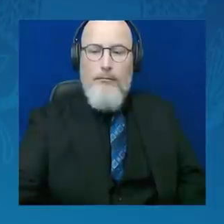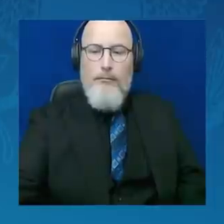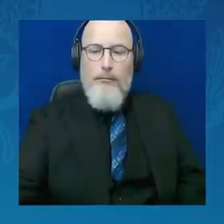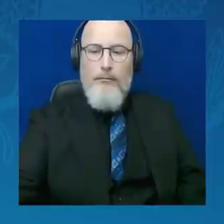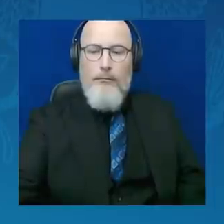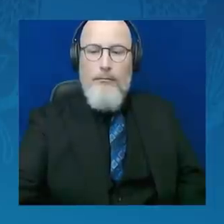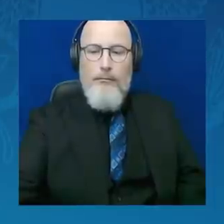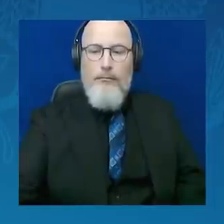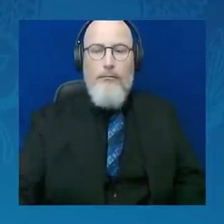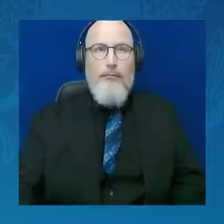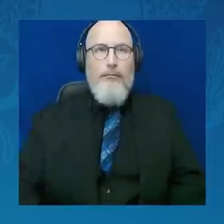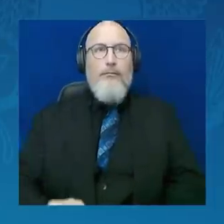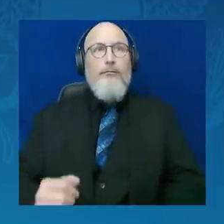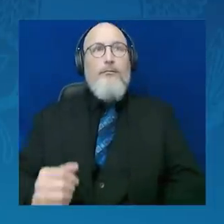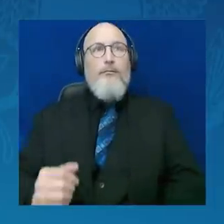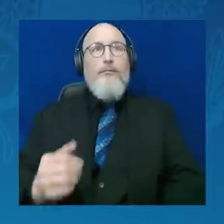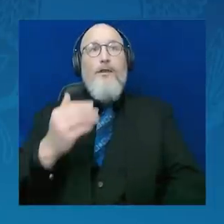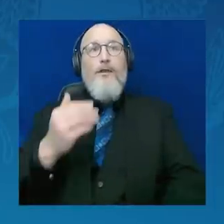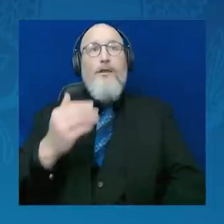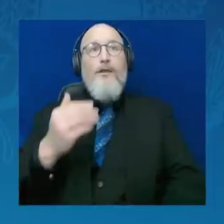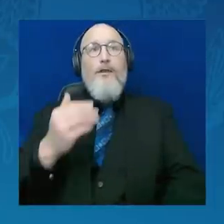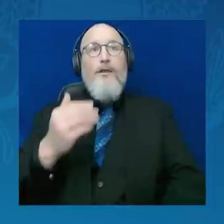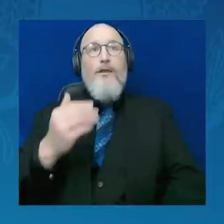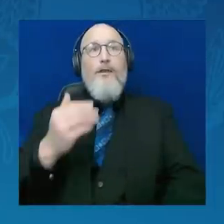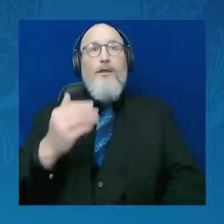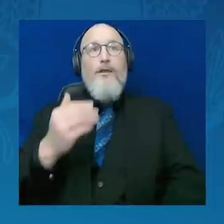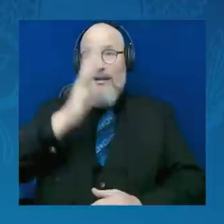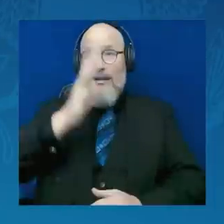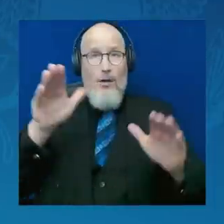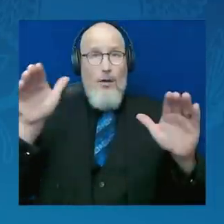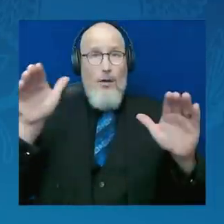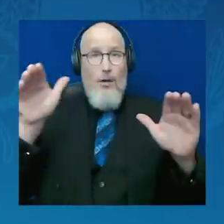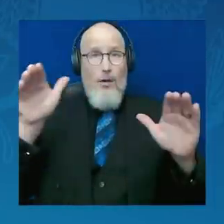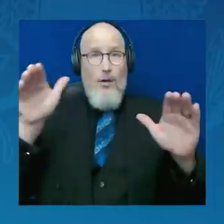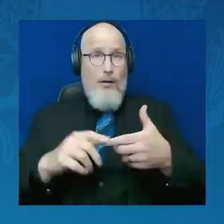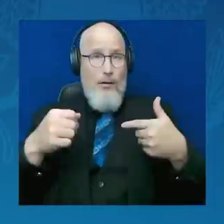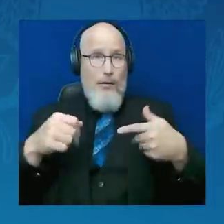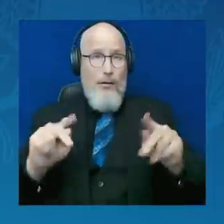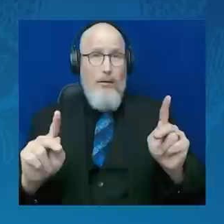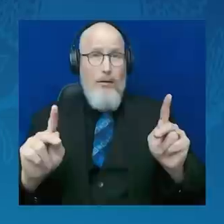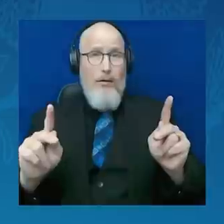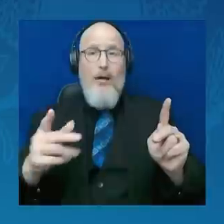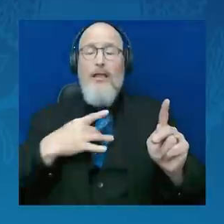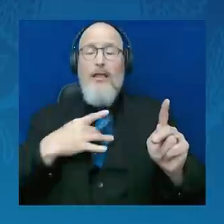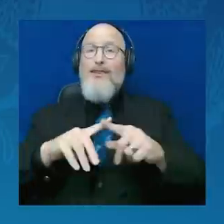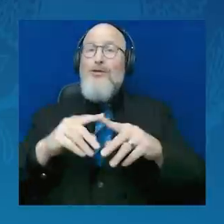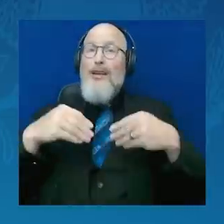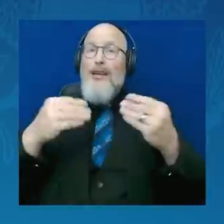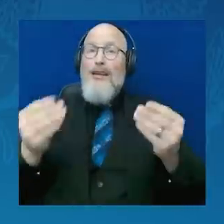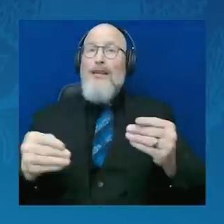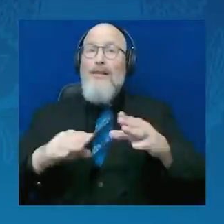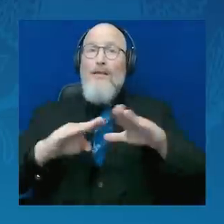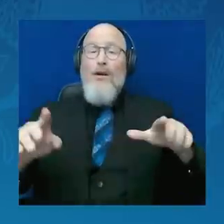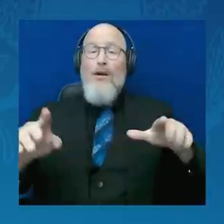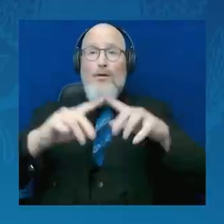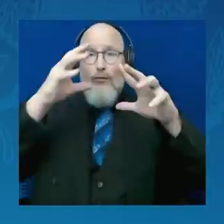Good afternoon, ladies and gentlemen. Welcome to this press opportunity. Now I'd like to give the floor to the President of the Republic of Poland, Mr. Andrzej Duda.